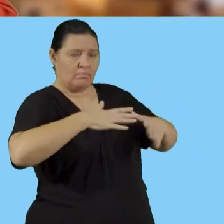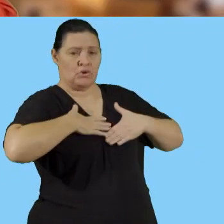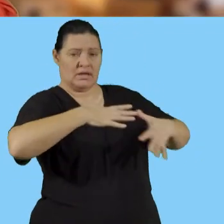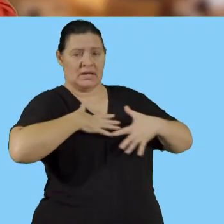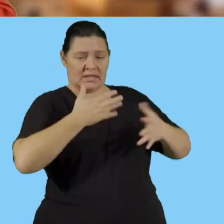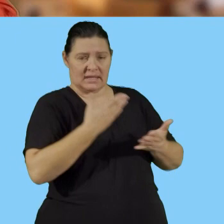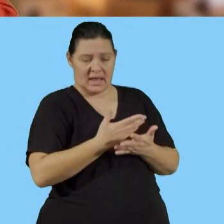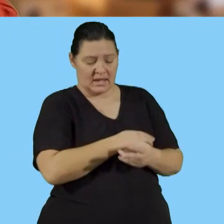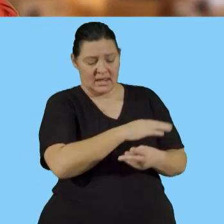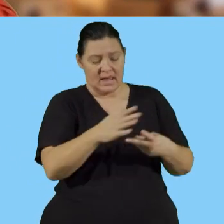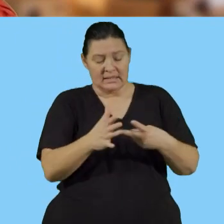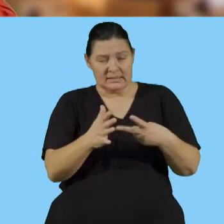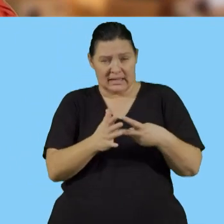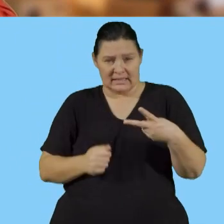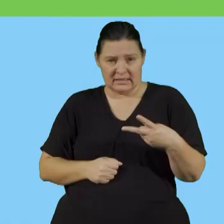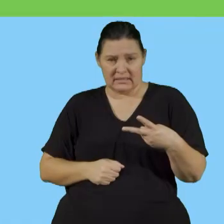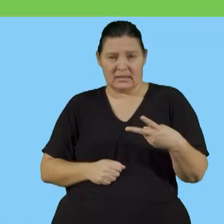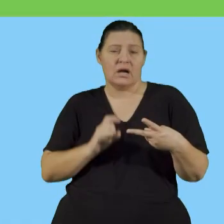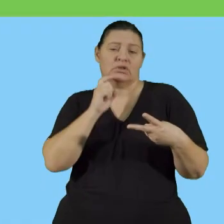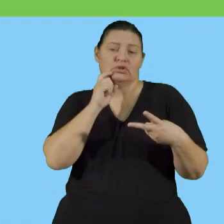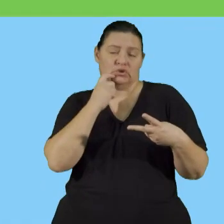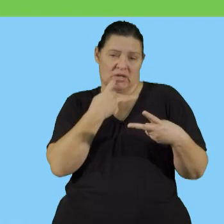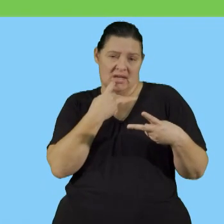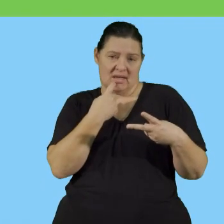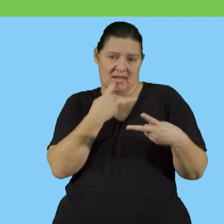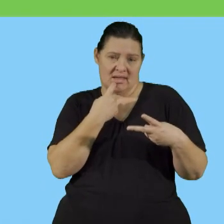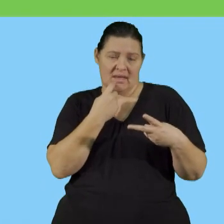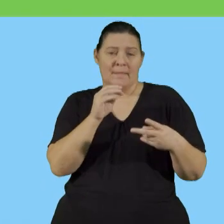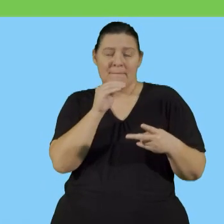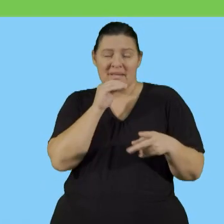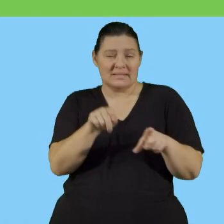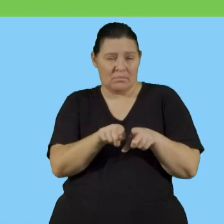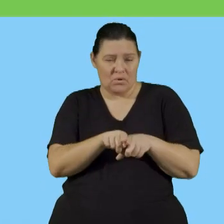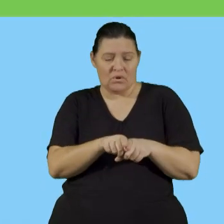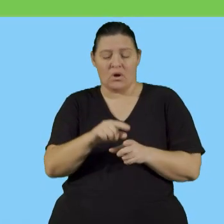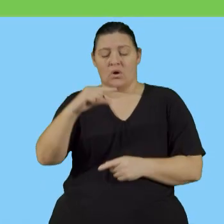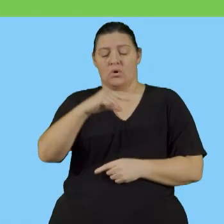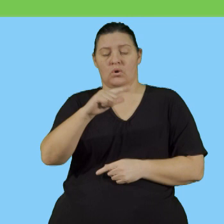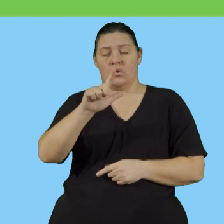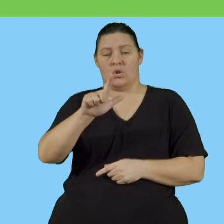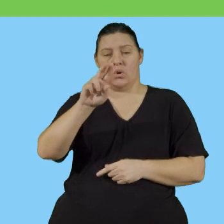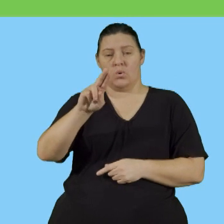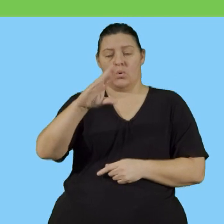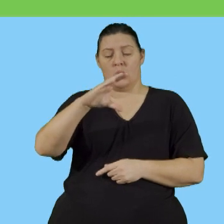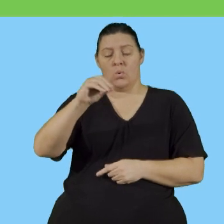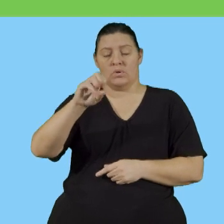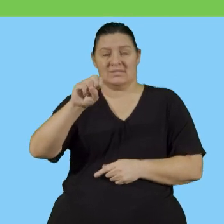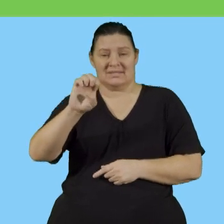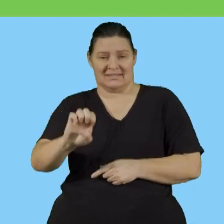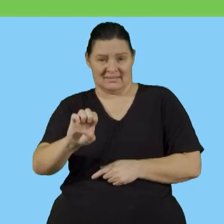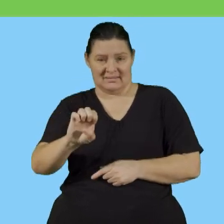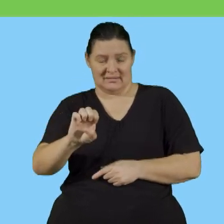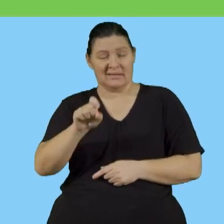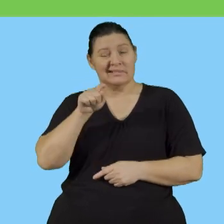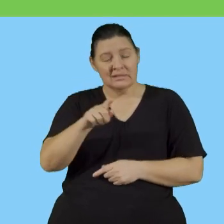breathing process. And the second product is the sugar, which is also known as glucose. So